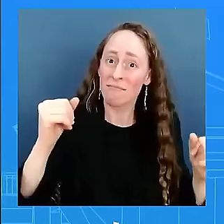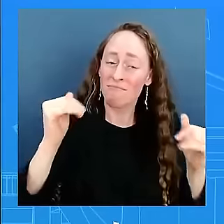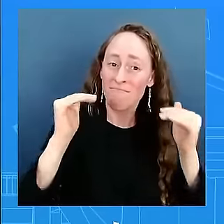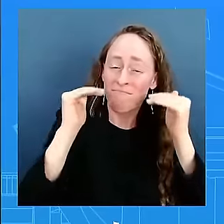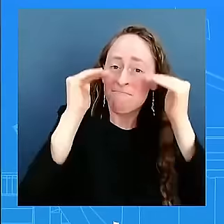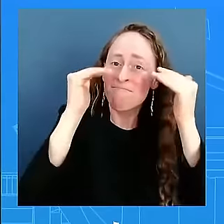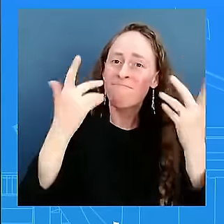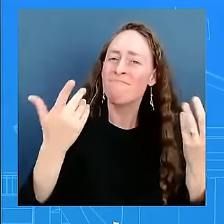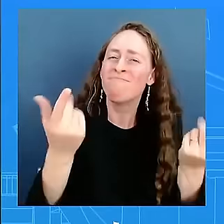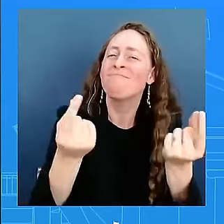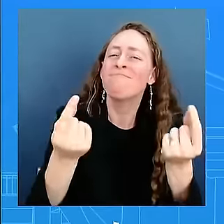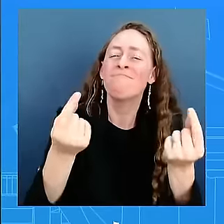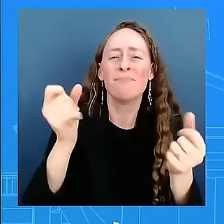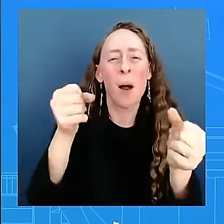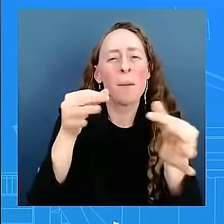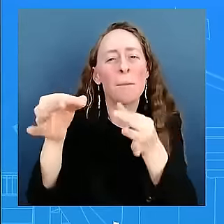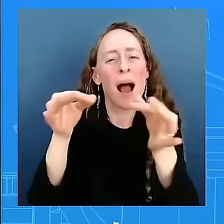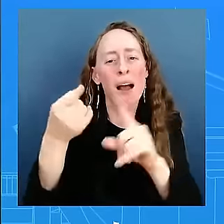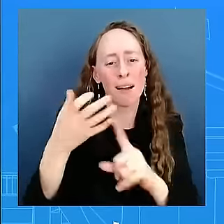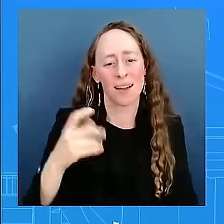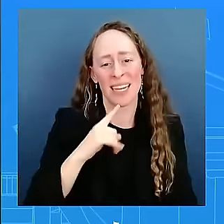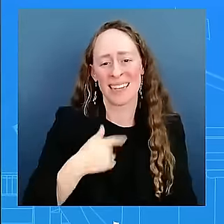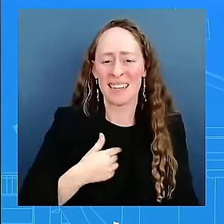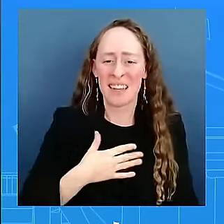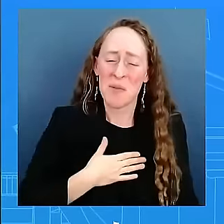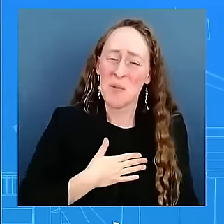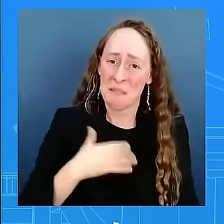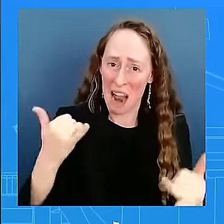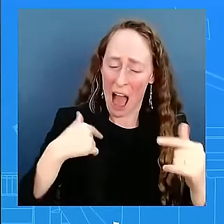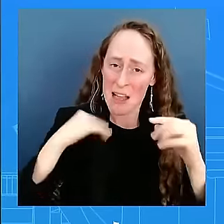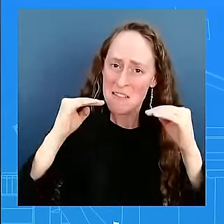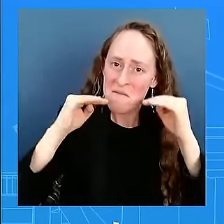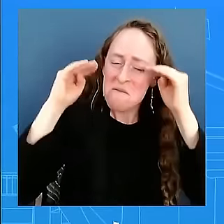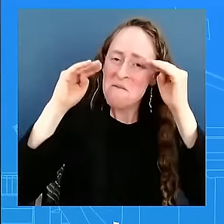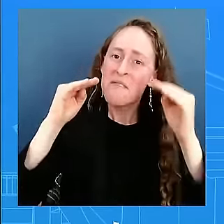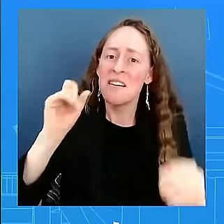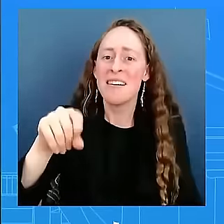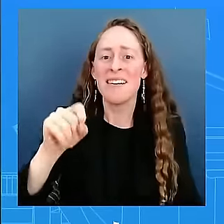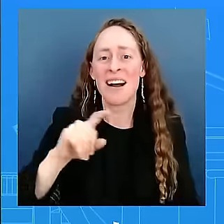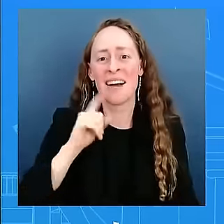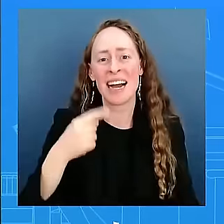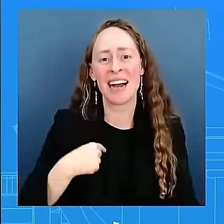I would like to strike that from the record if we could either. I don't know if that's permitted. Probably not.